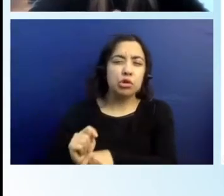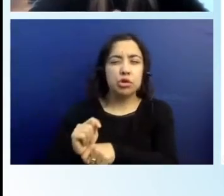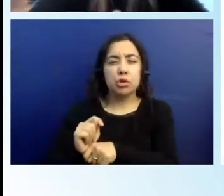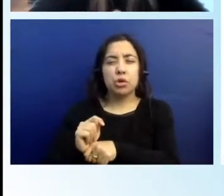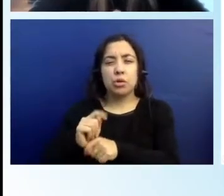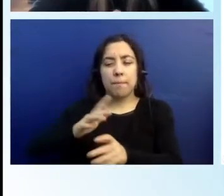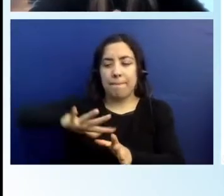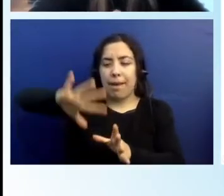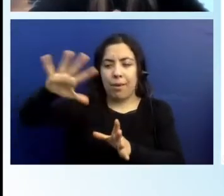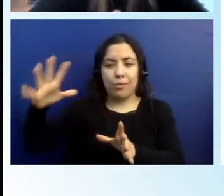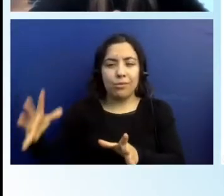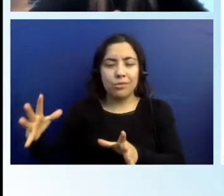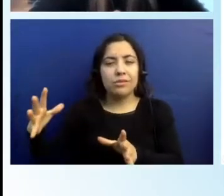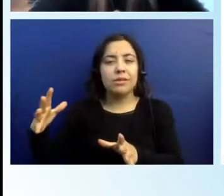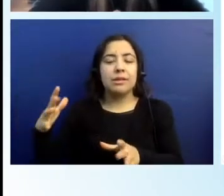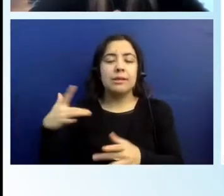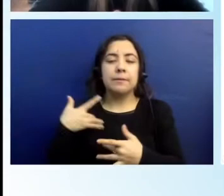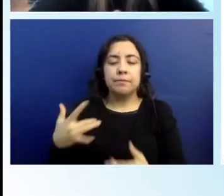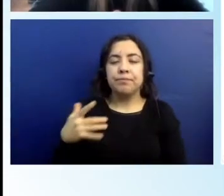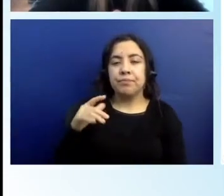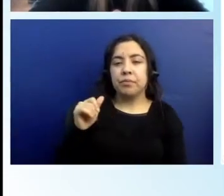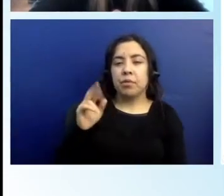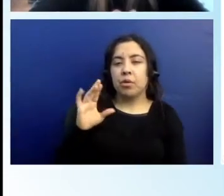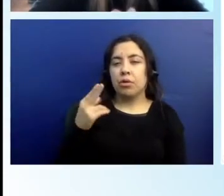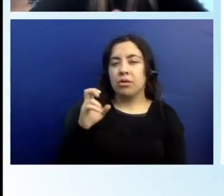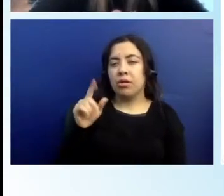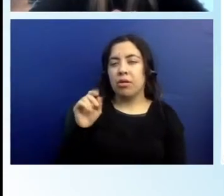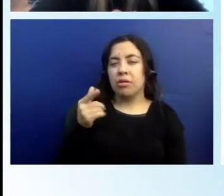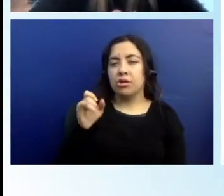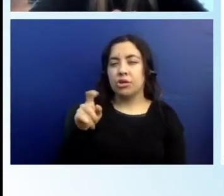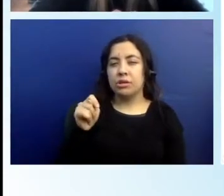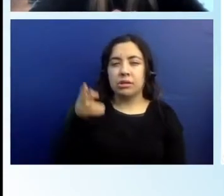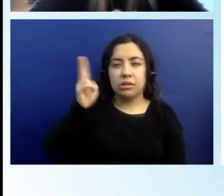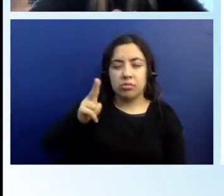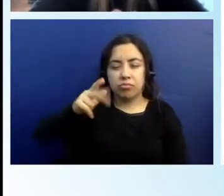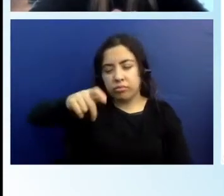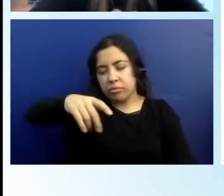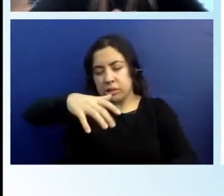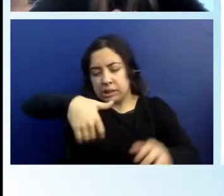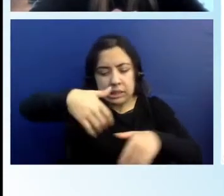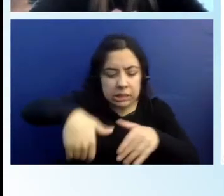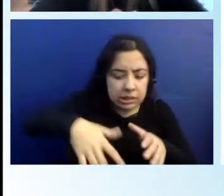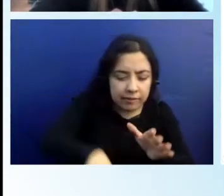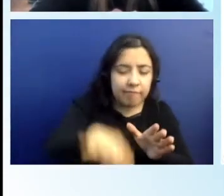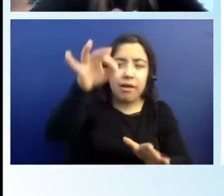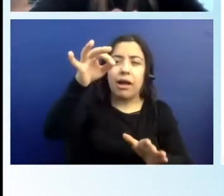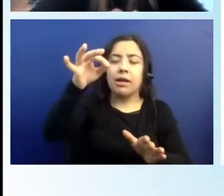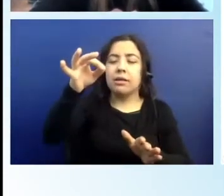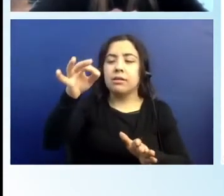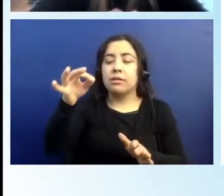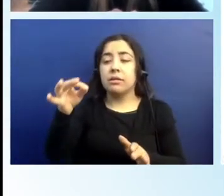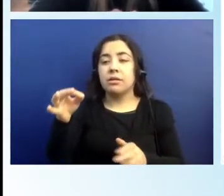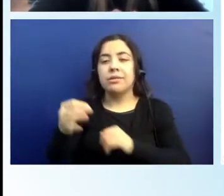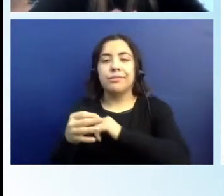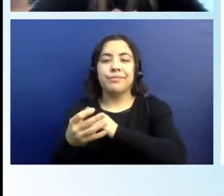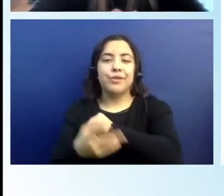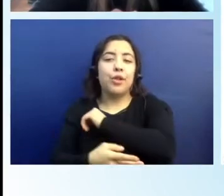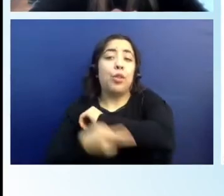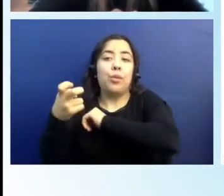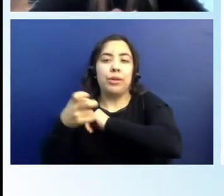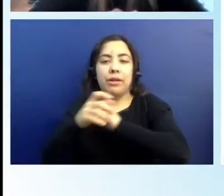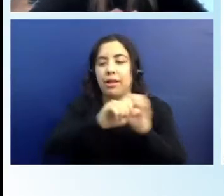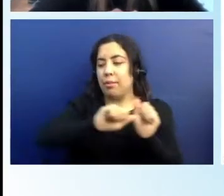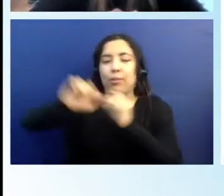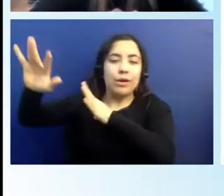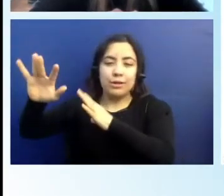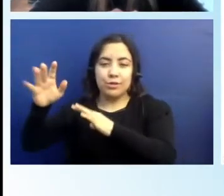by archaeologists and those objects are put into museums. I wanted to comment on that and challenge